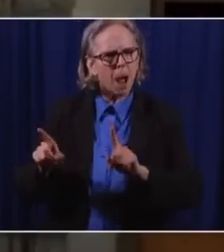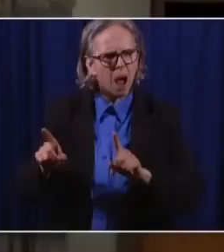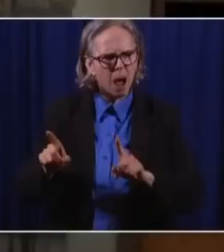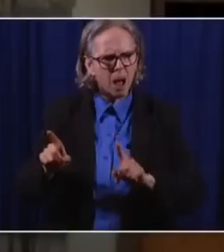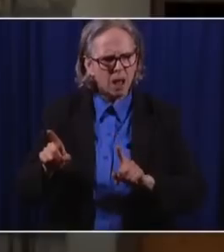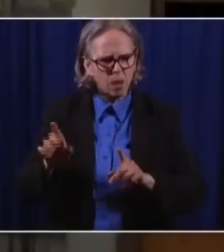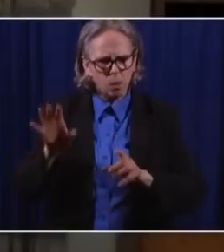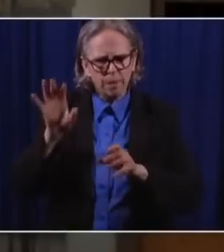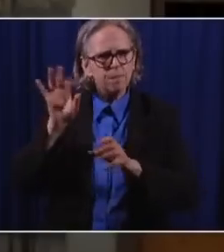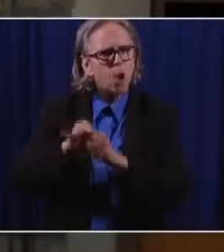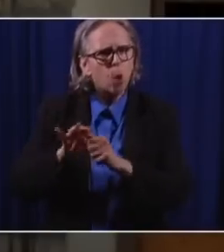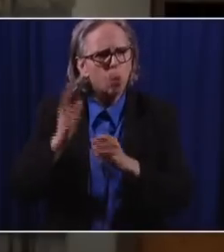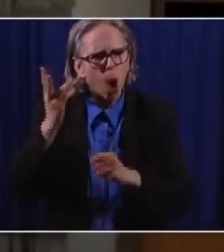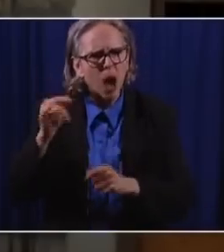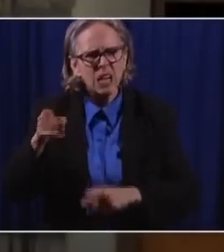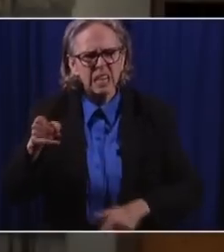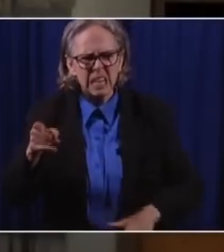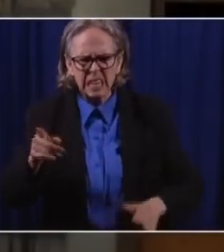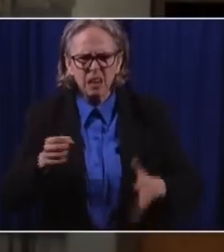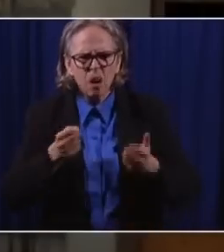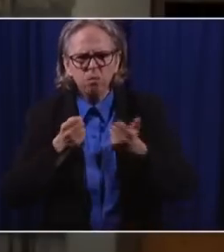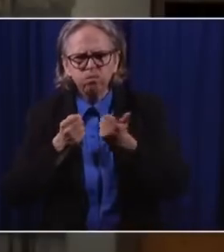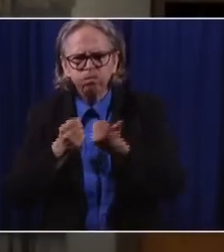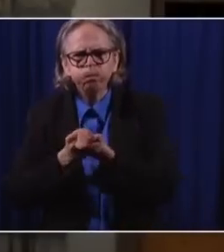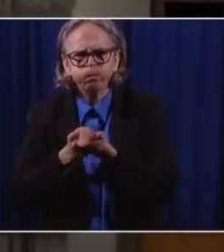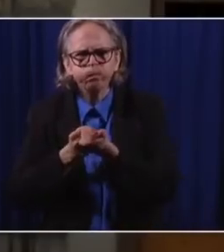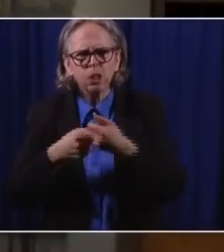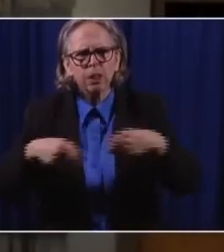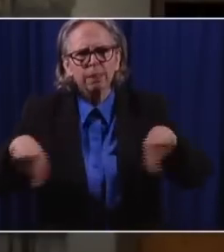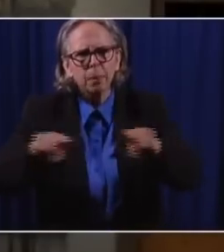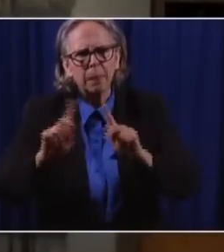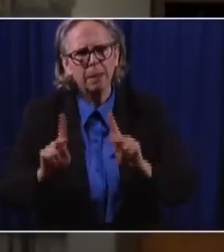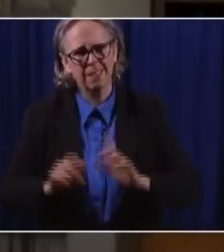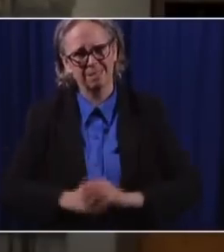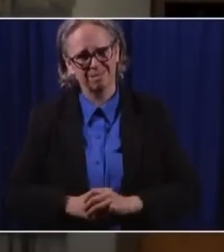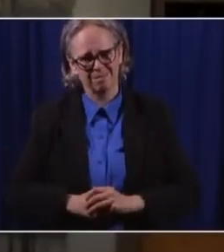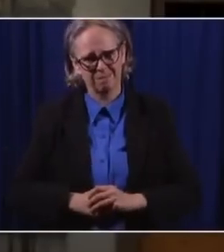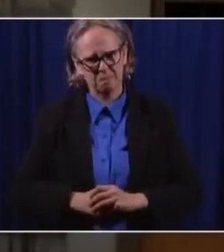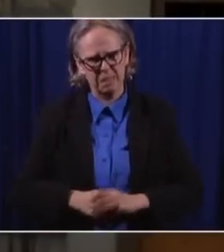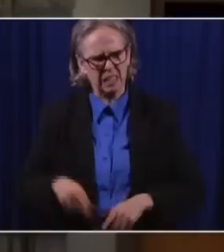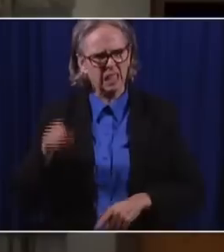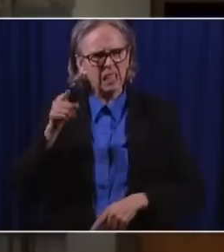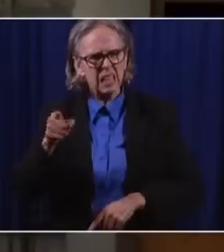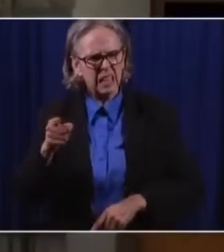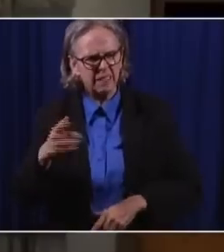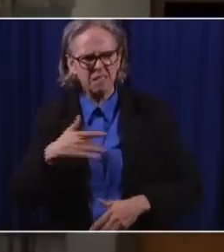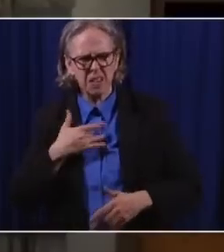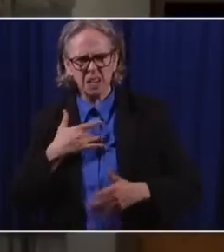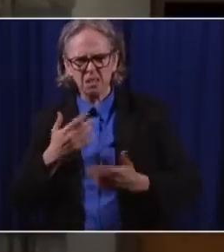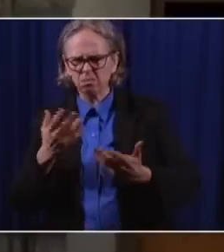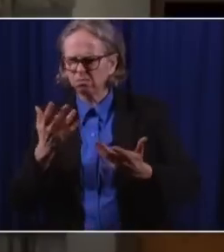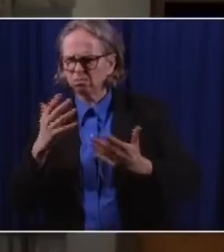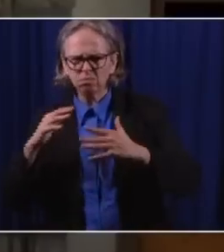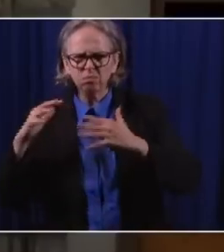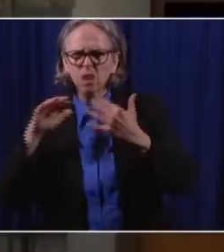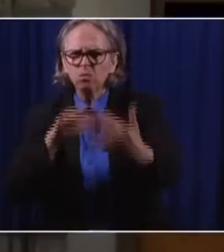felt that he would do battle for them, that he was a